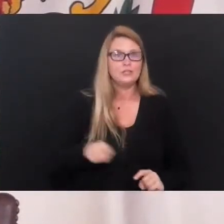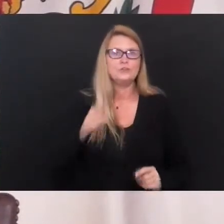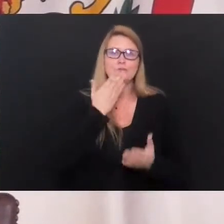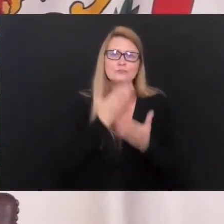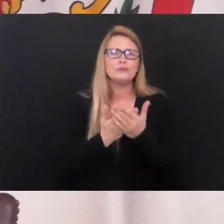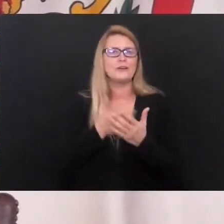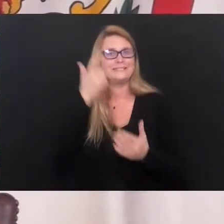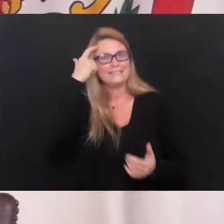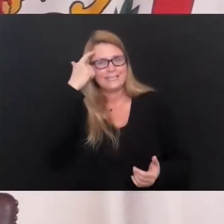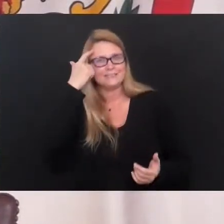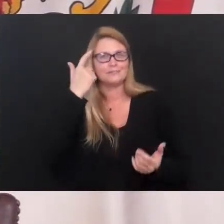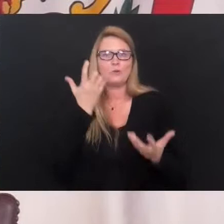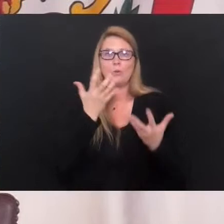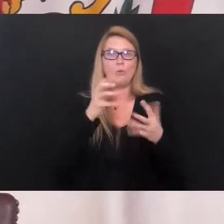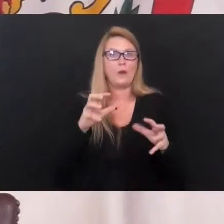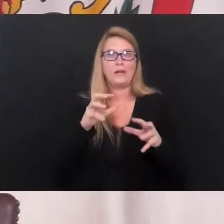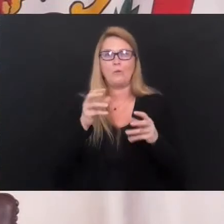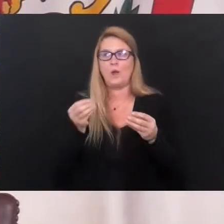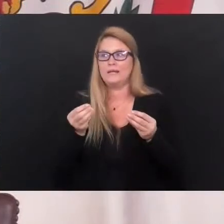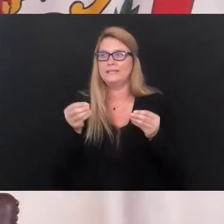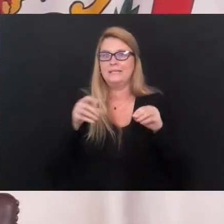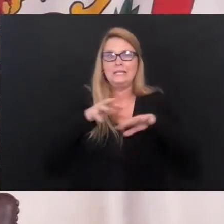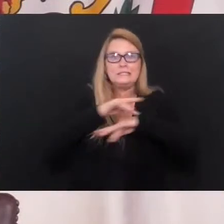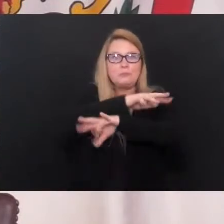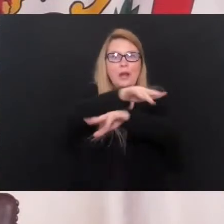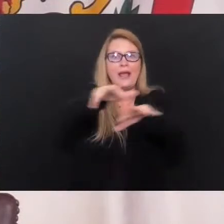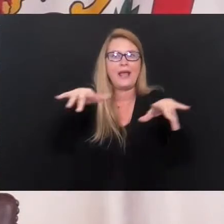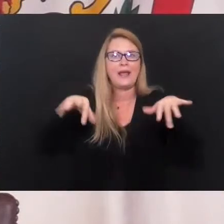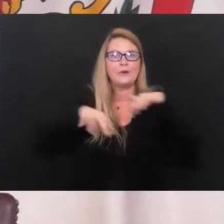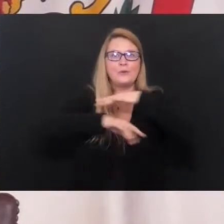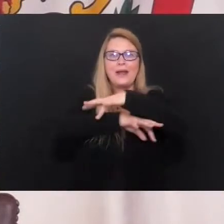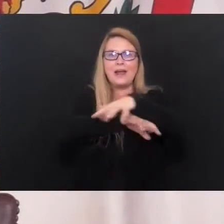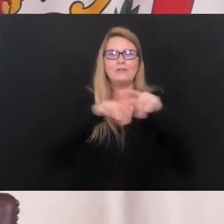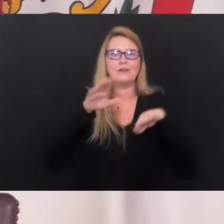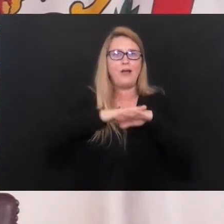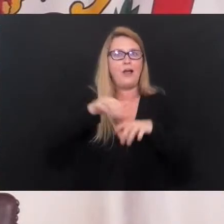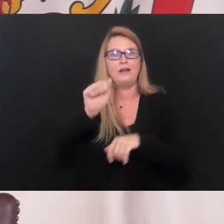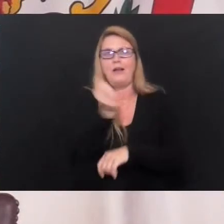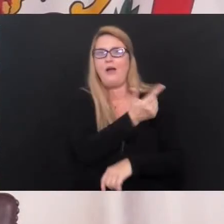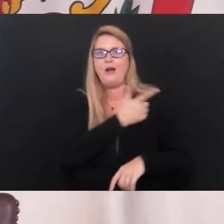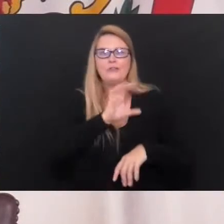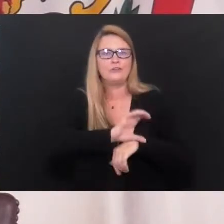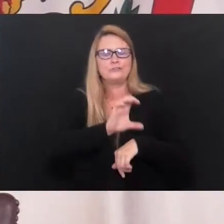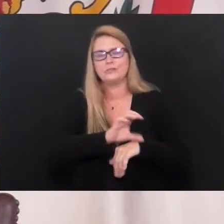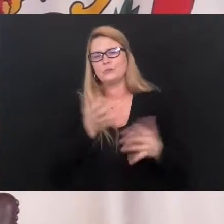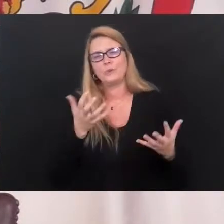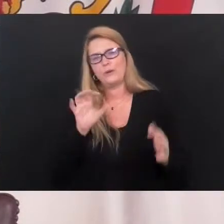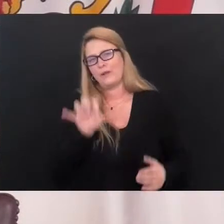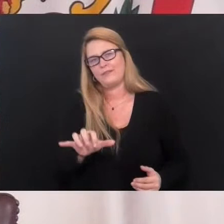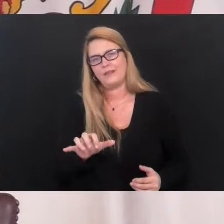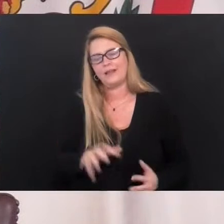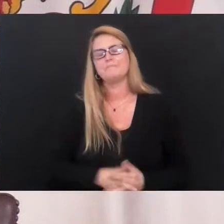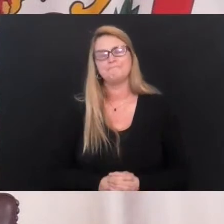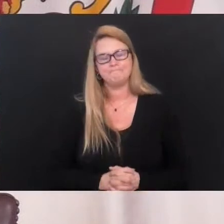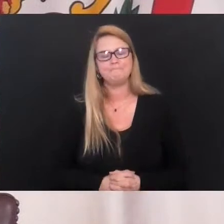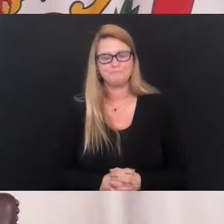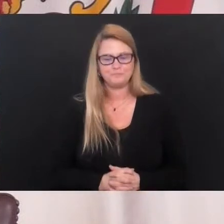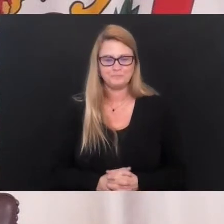sense. We don't want this thing to become whiplashing back on you or anyone. Please use really, really good